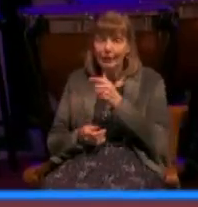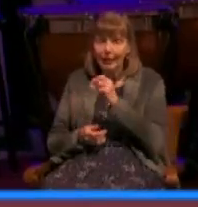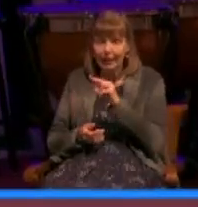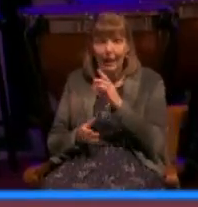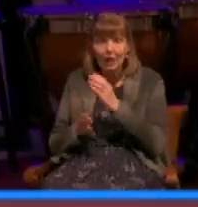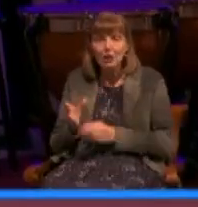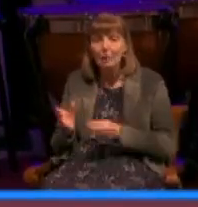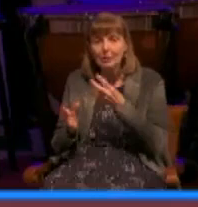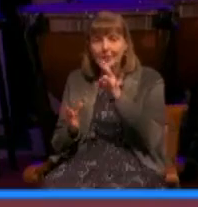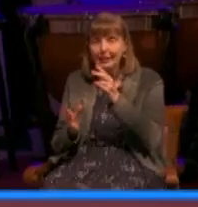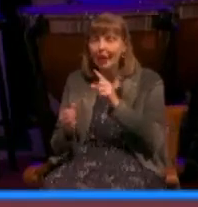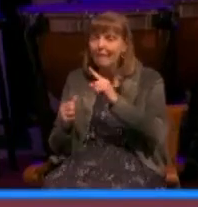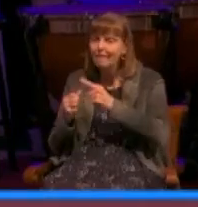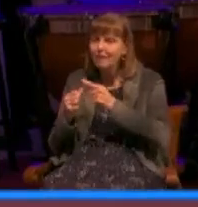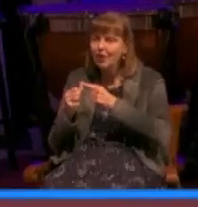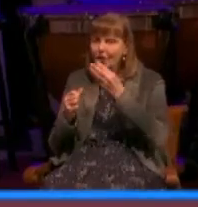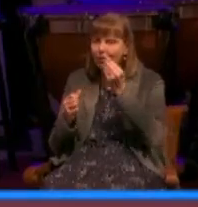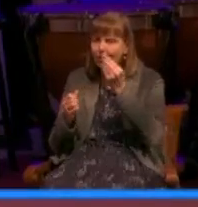first 14 verses together.